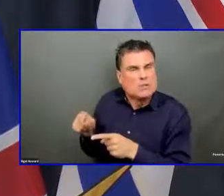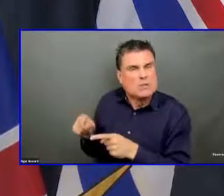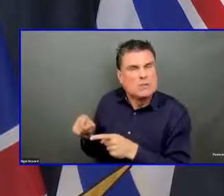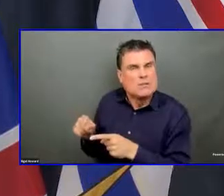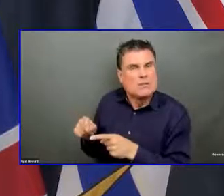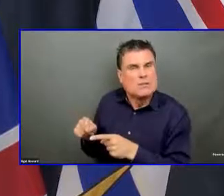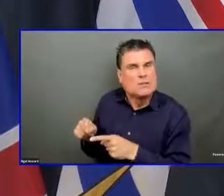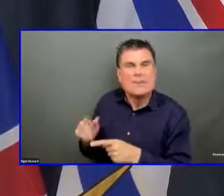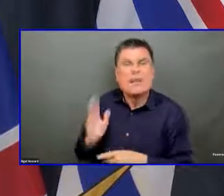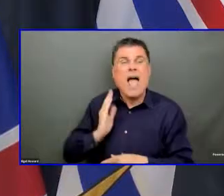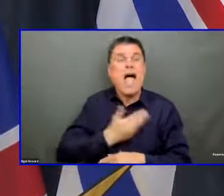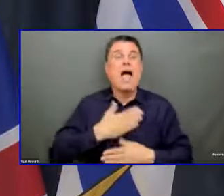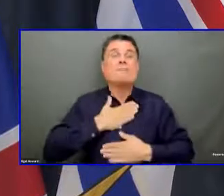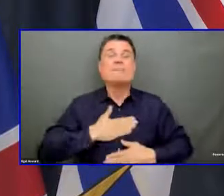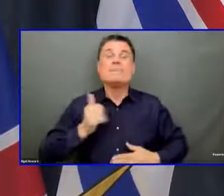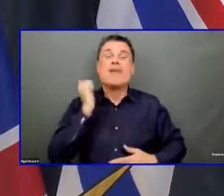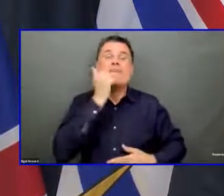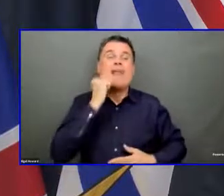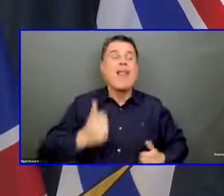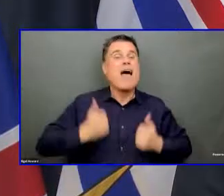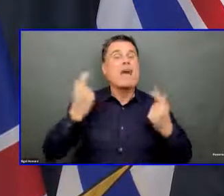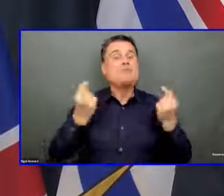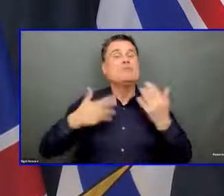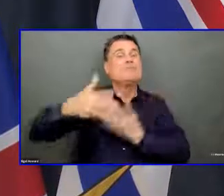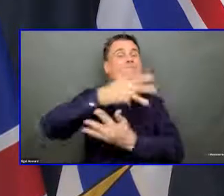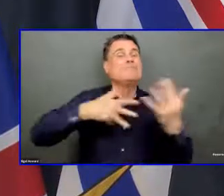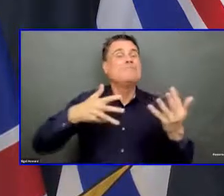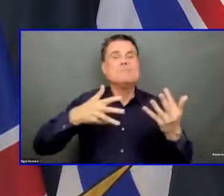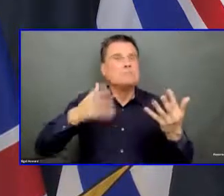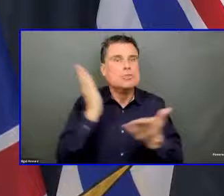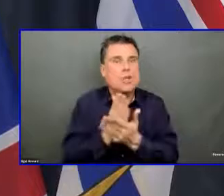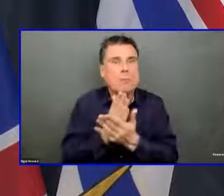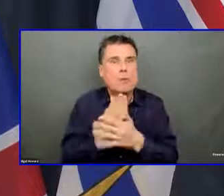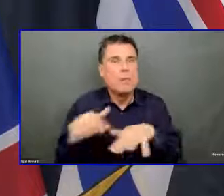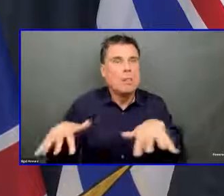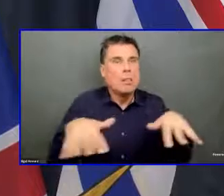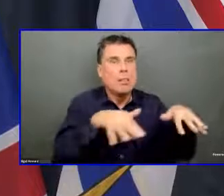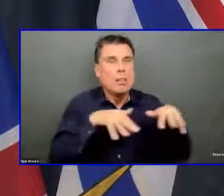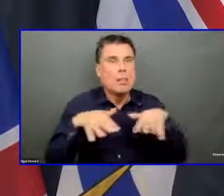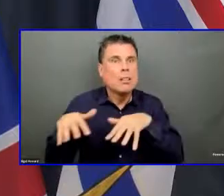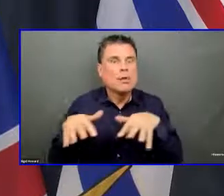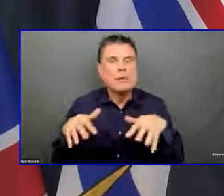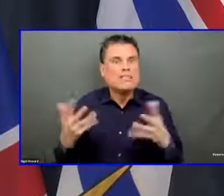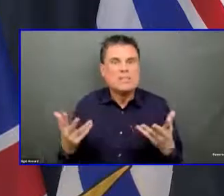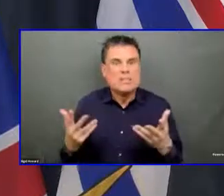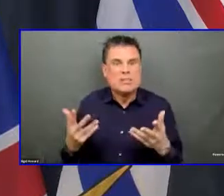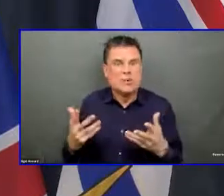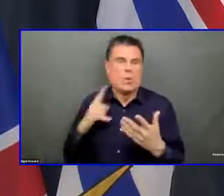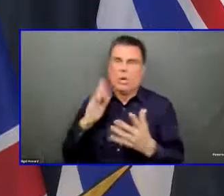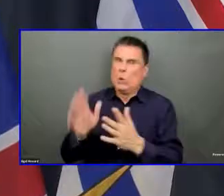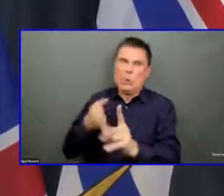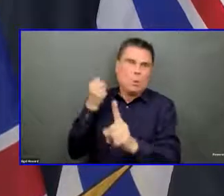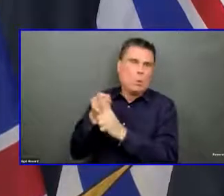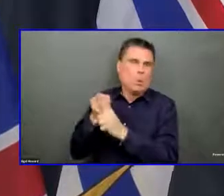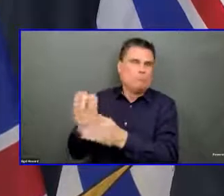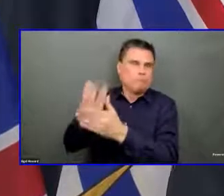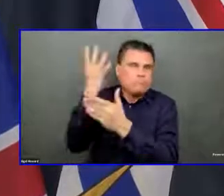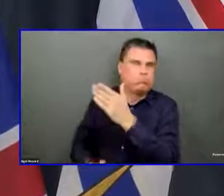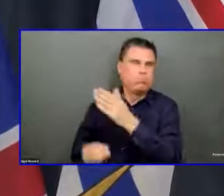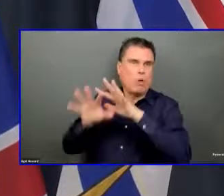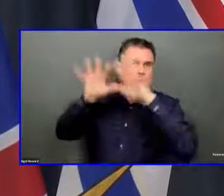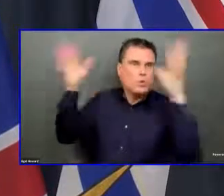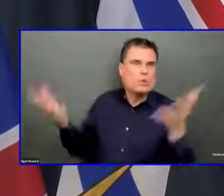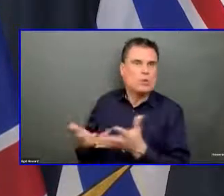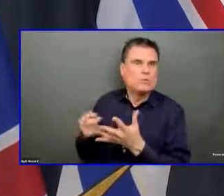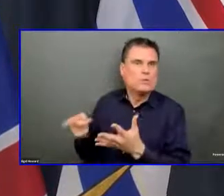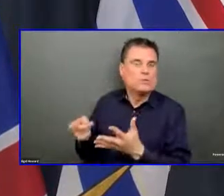what it shows about British Columbia, how generous we've been with one another, how much each of us has contributed to this effort, and the difference